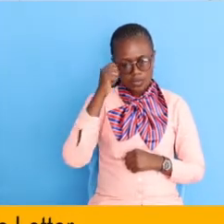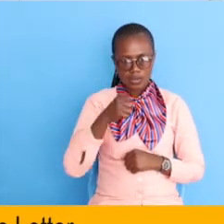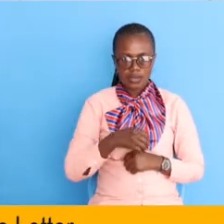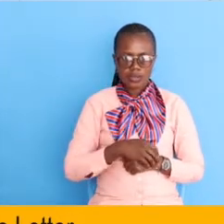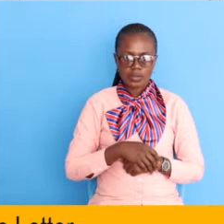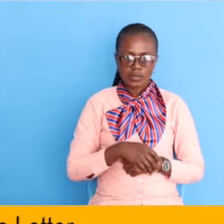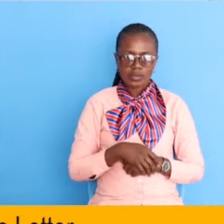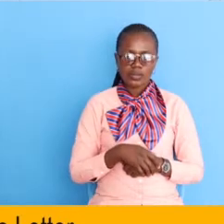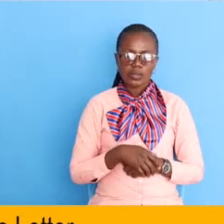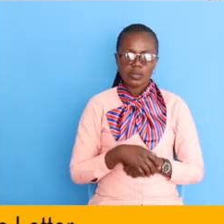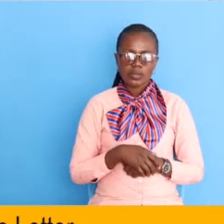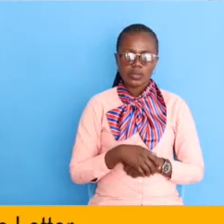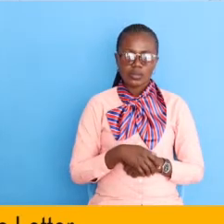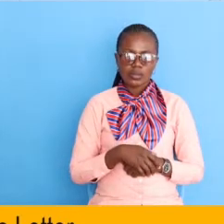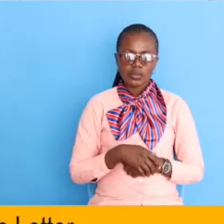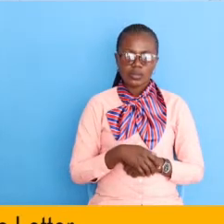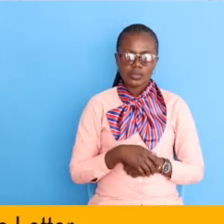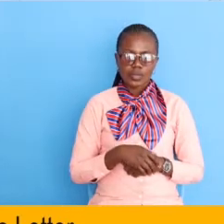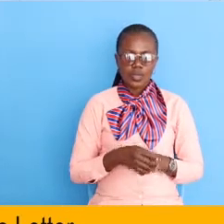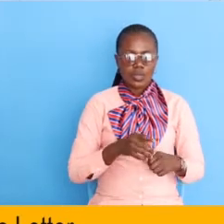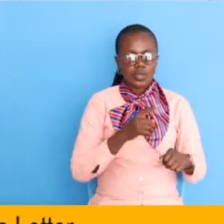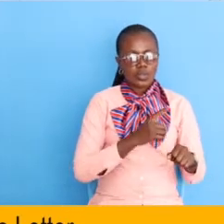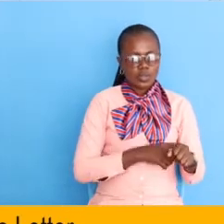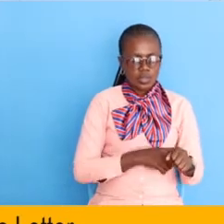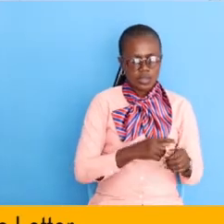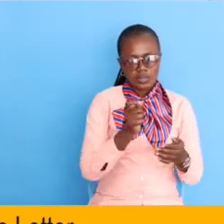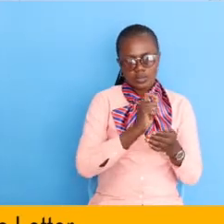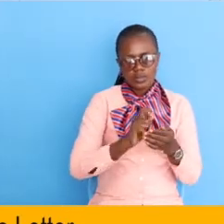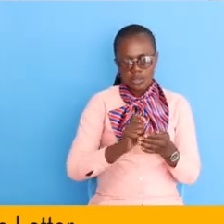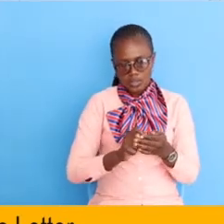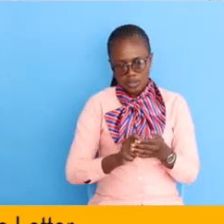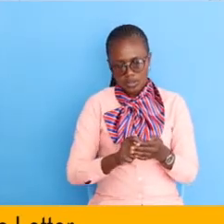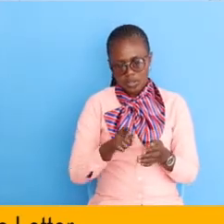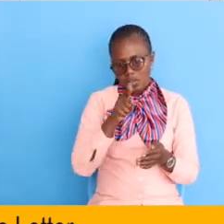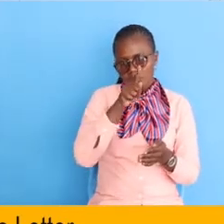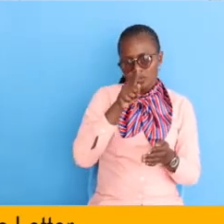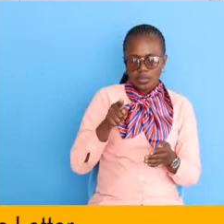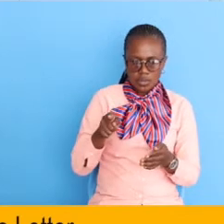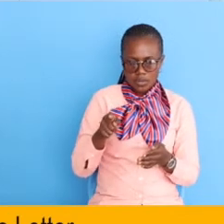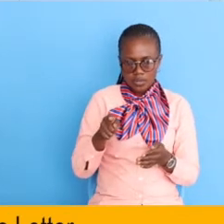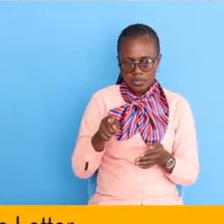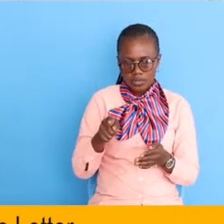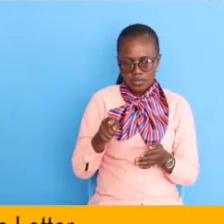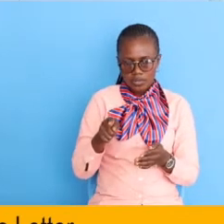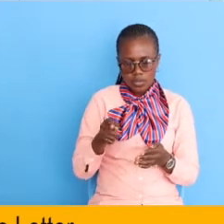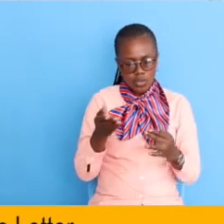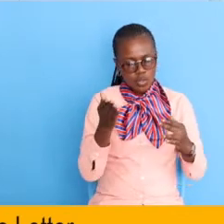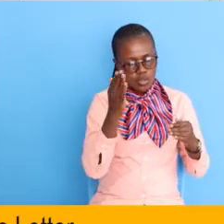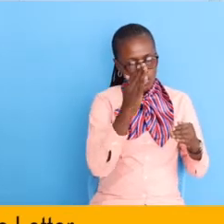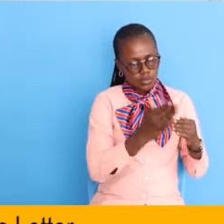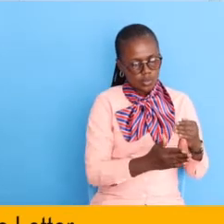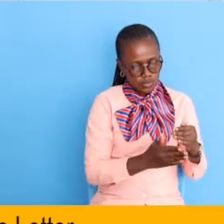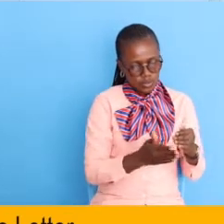slanted. So once you write it in block, then the ending should be closer to the marginal